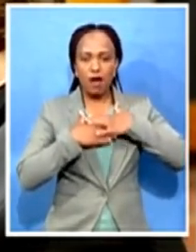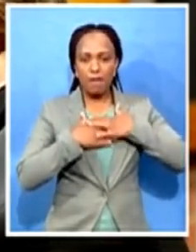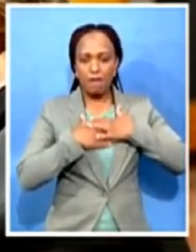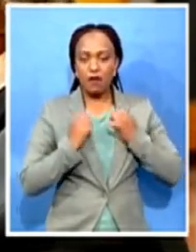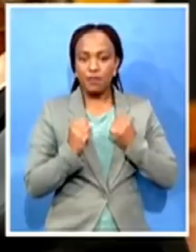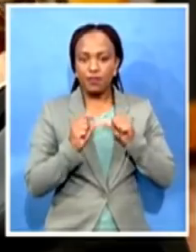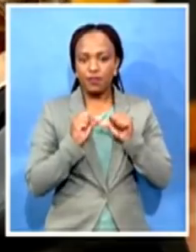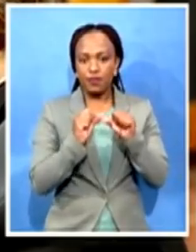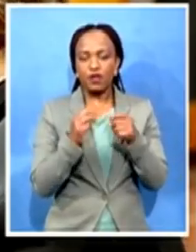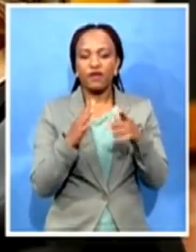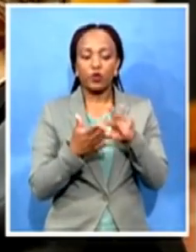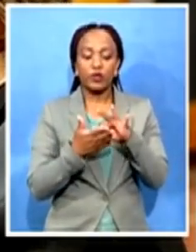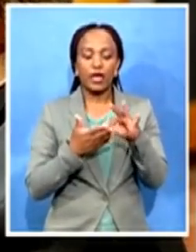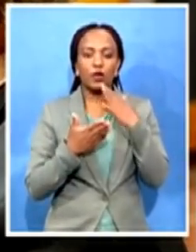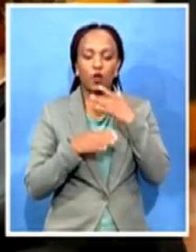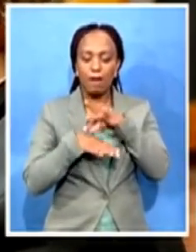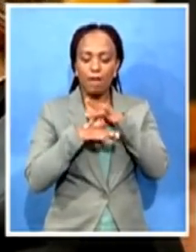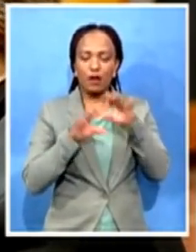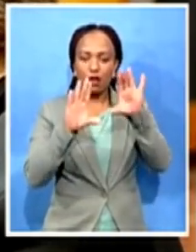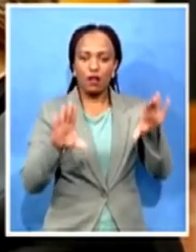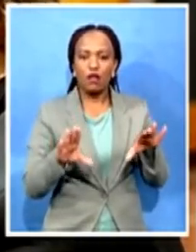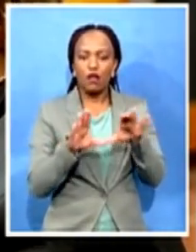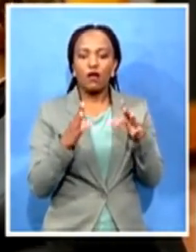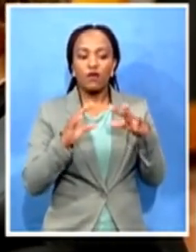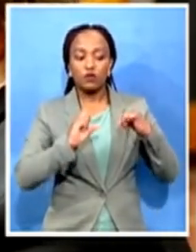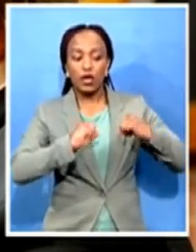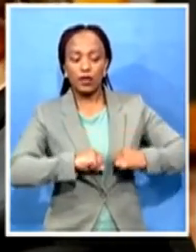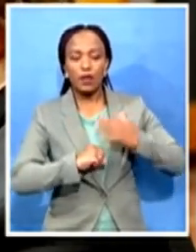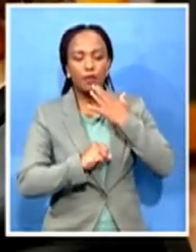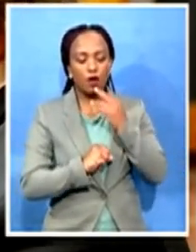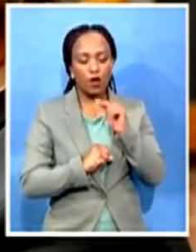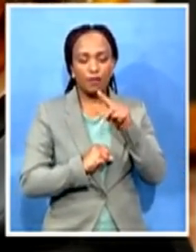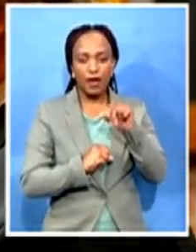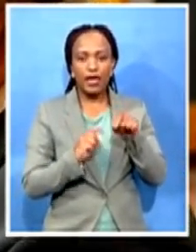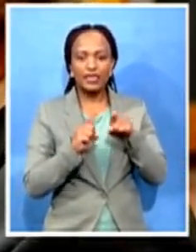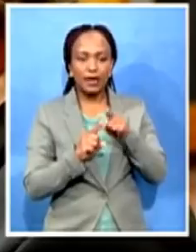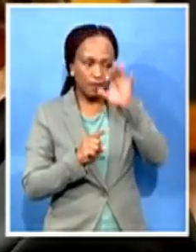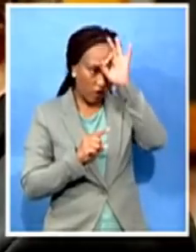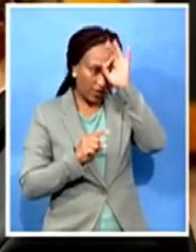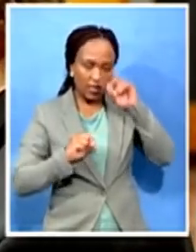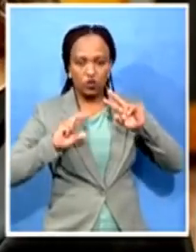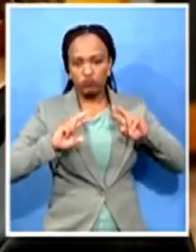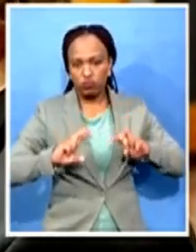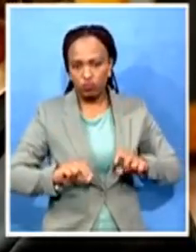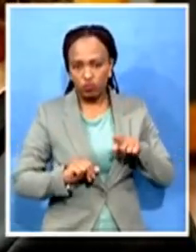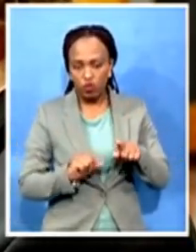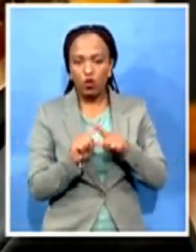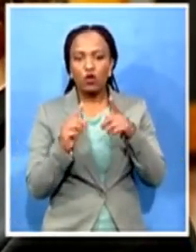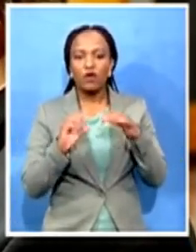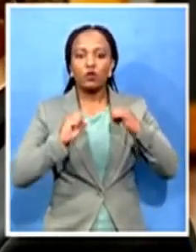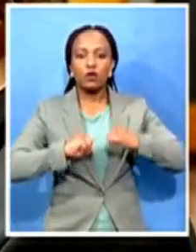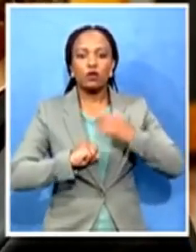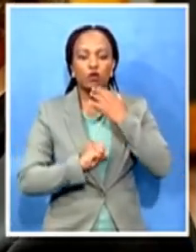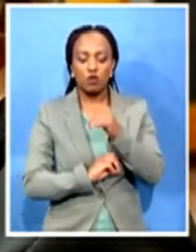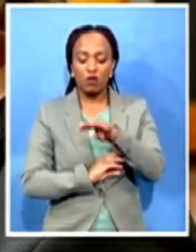by agreement with the state and the investigating officer, we then agreed that the 14th of October, according to what the doctor had set out in his